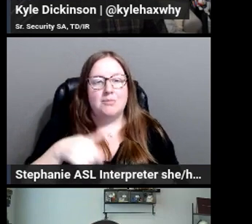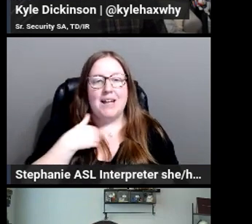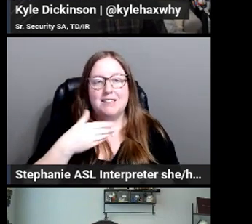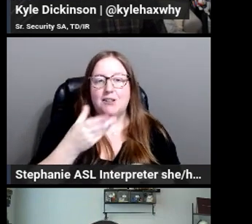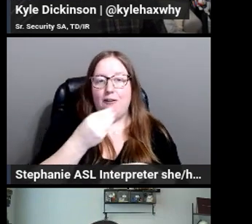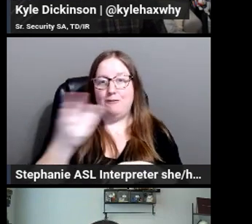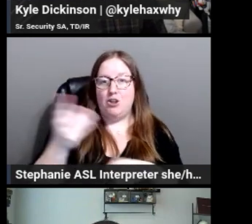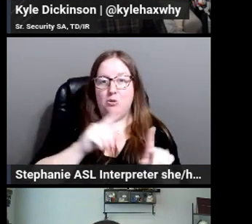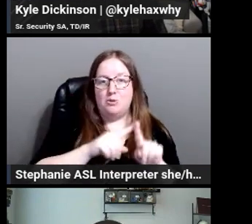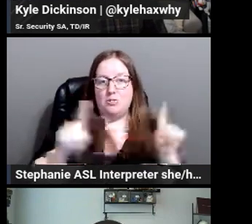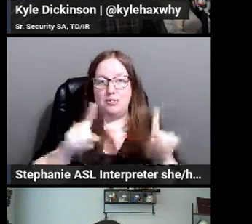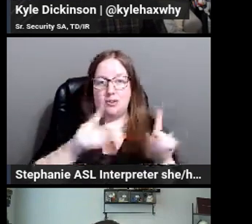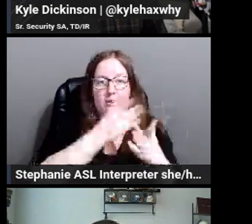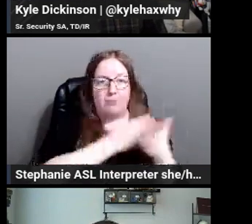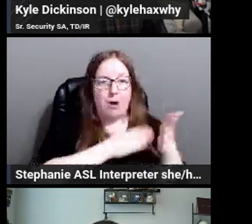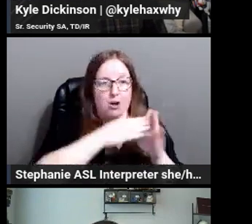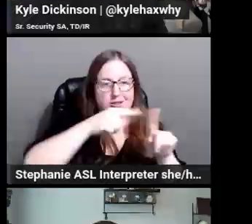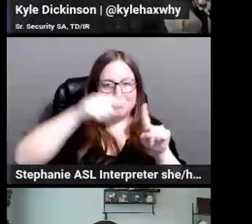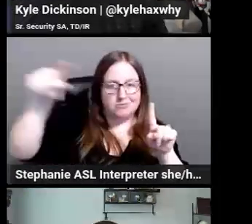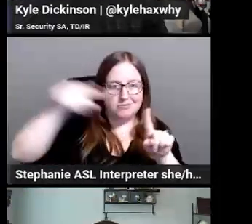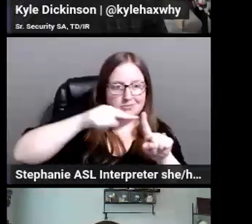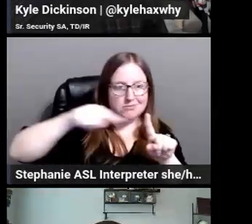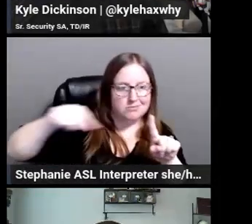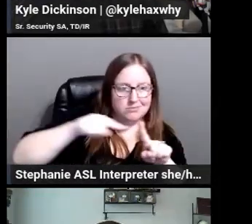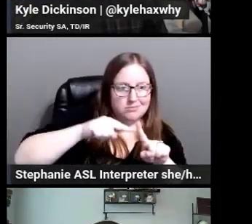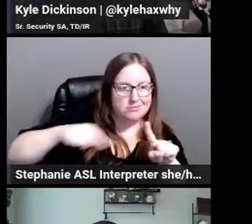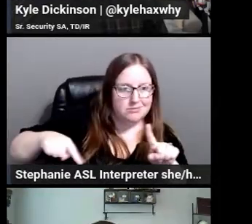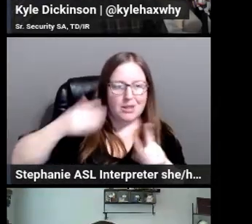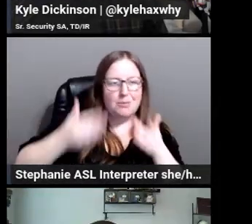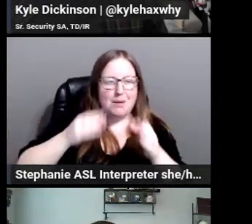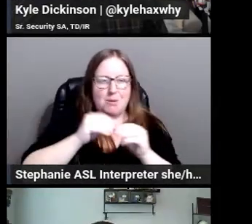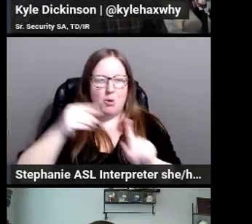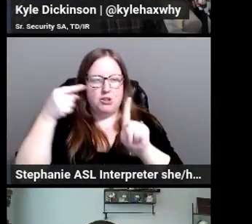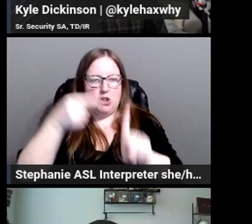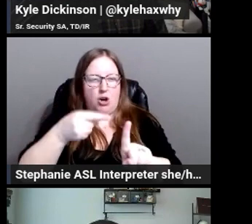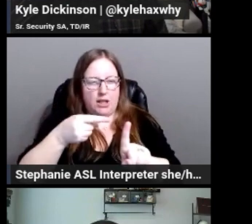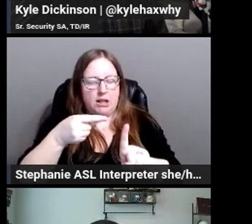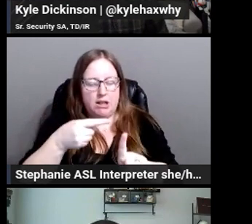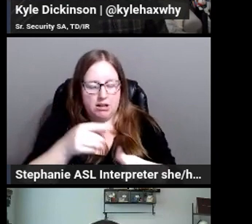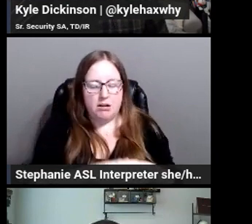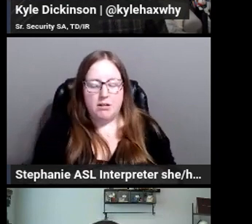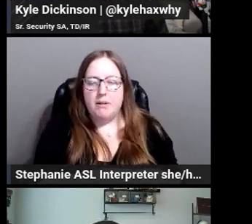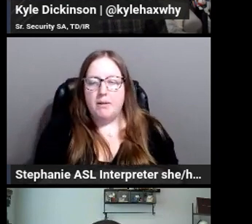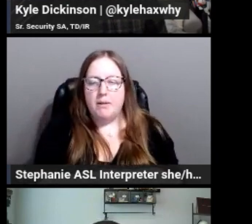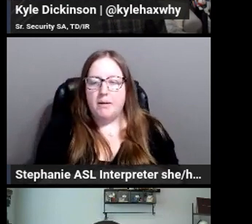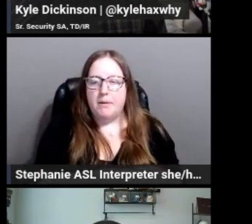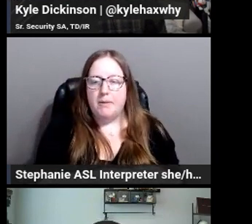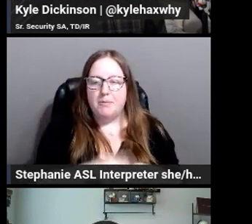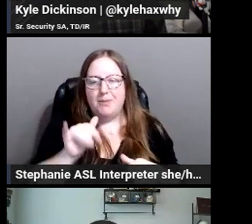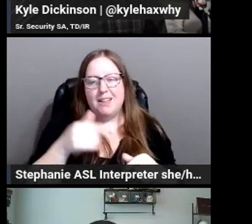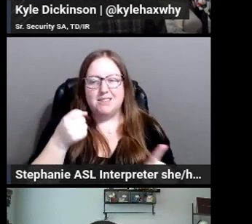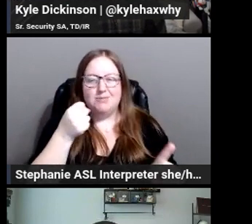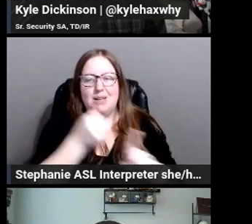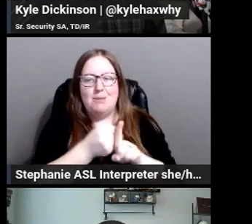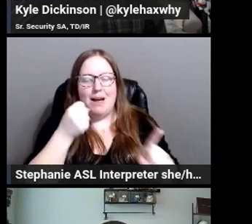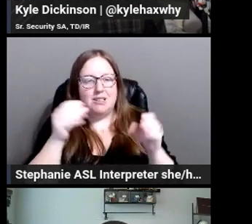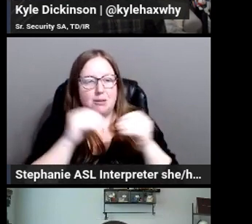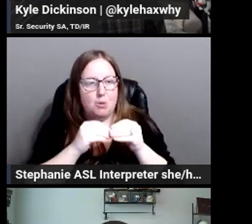different pieces of our environment. Maybe it's a little bit more targeted, or just it's affecting multiple things,